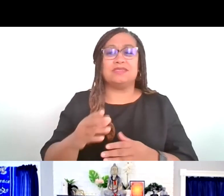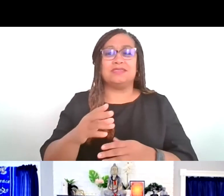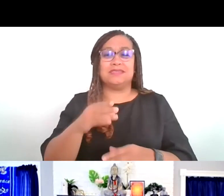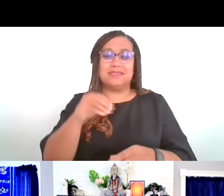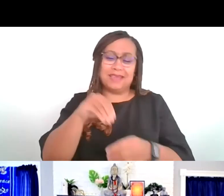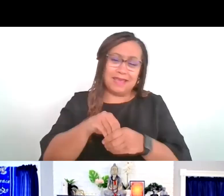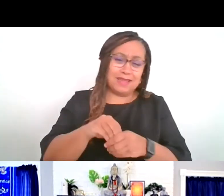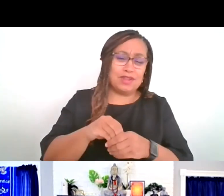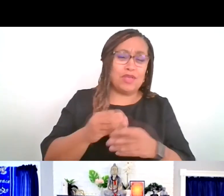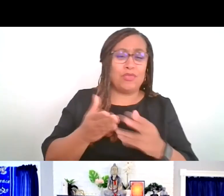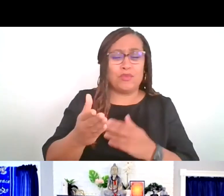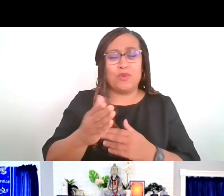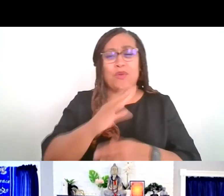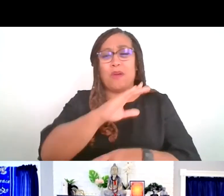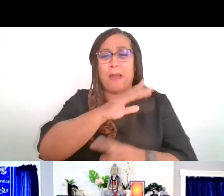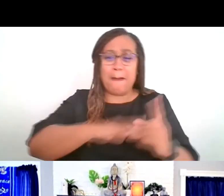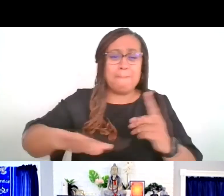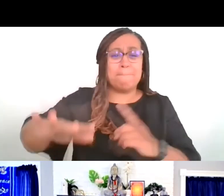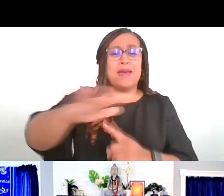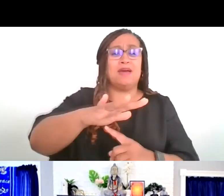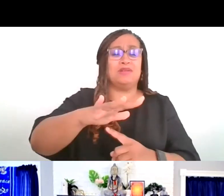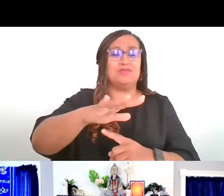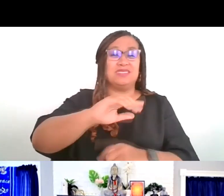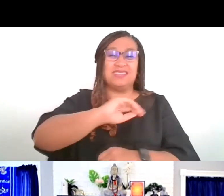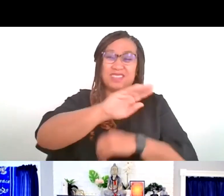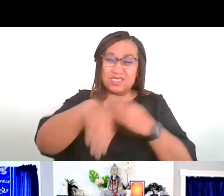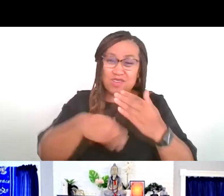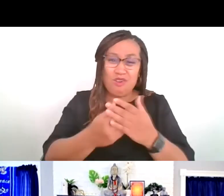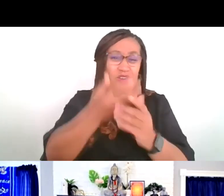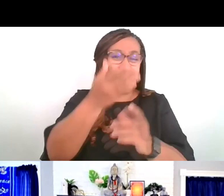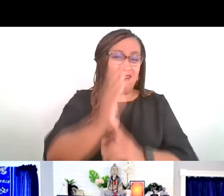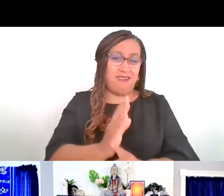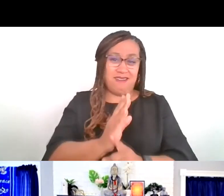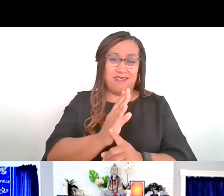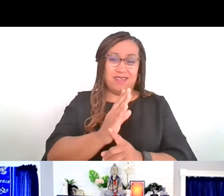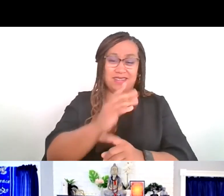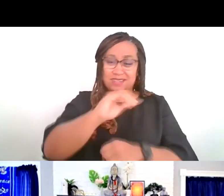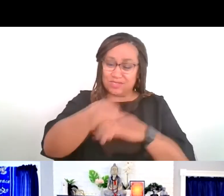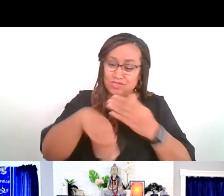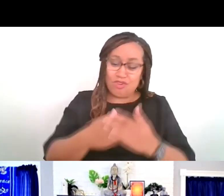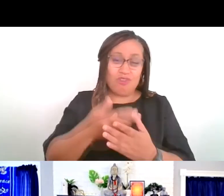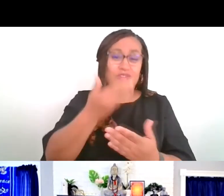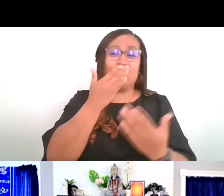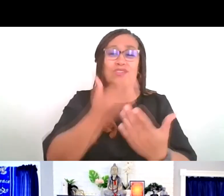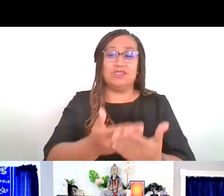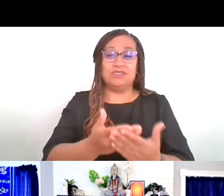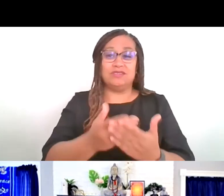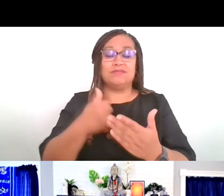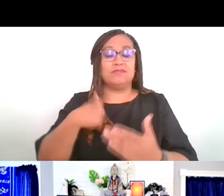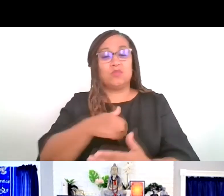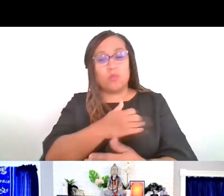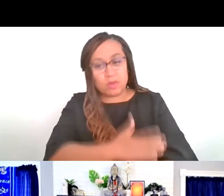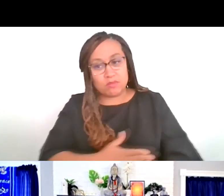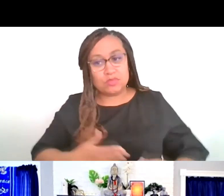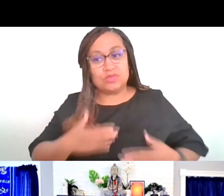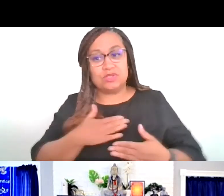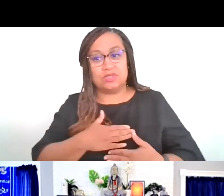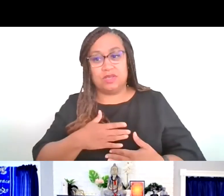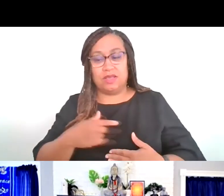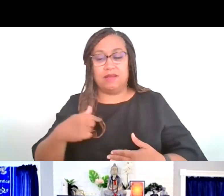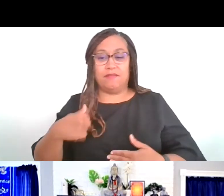itself. It's all God, it's all good. We appreciate, we celebrate,